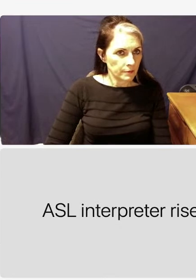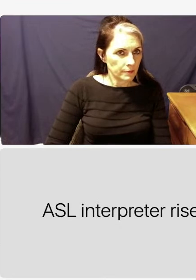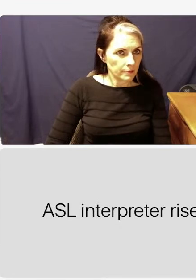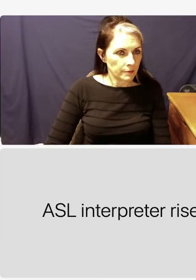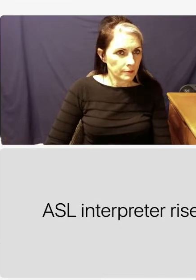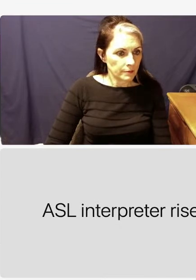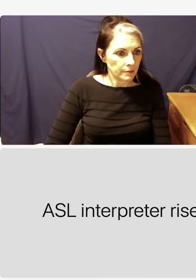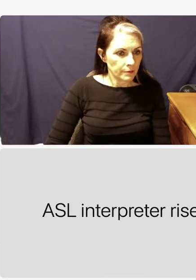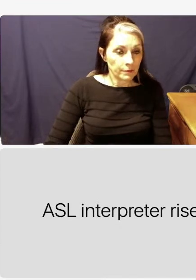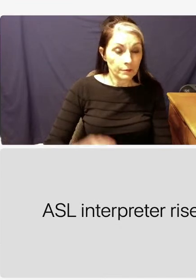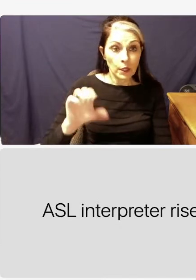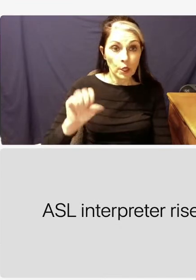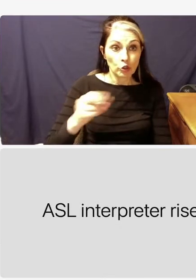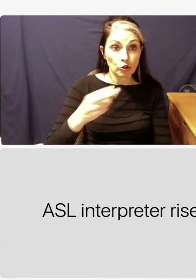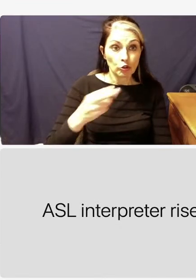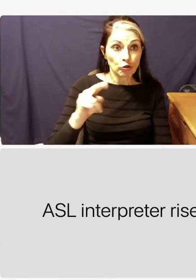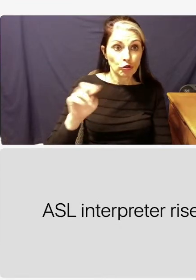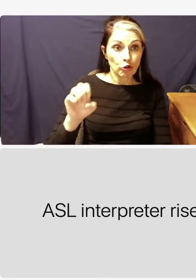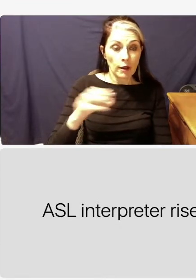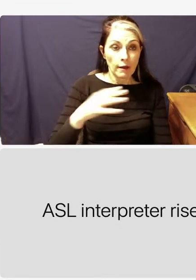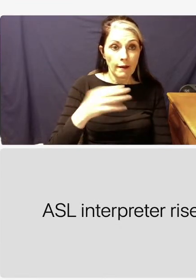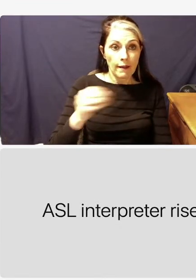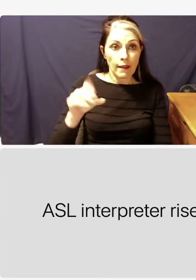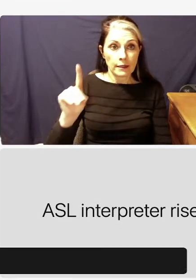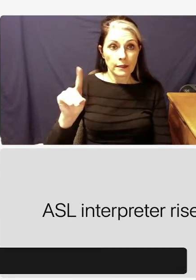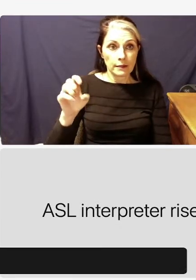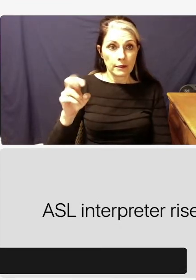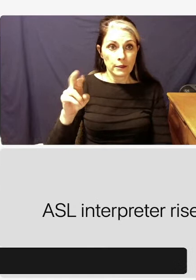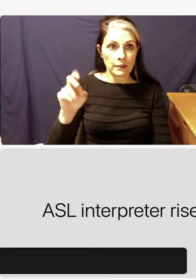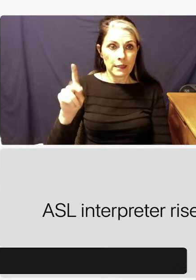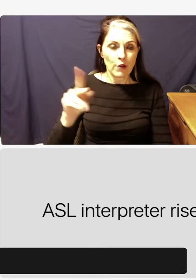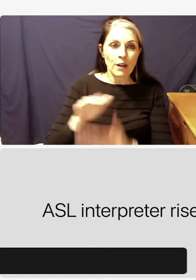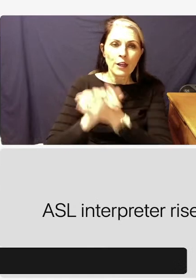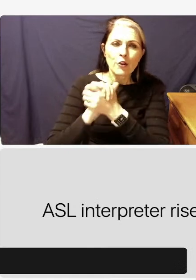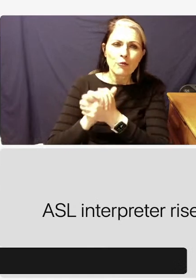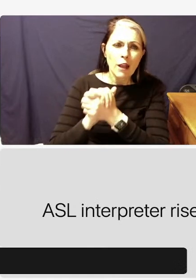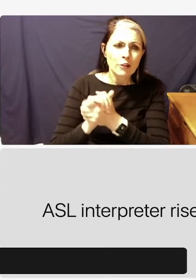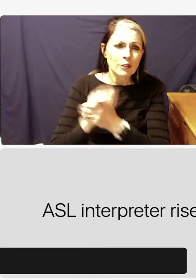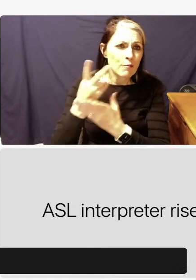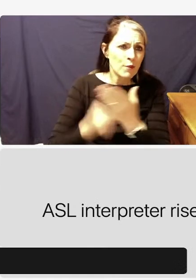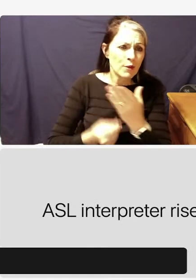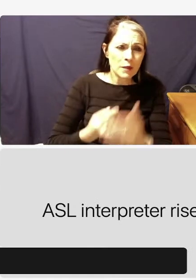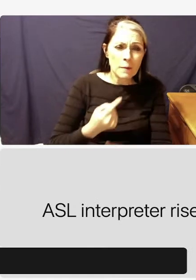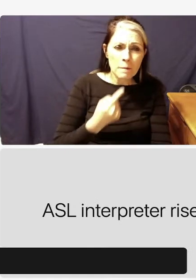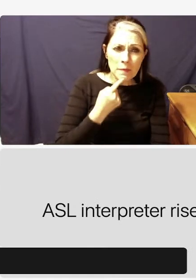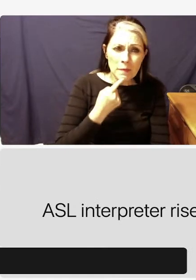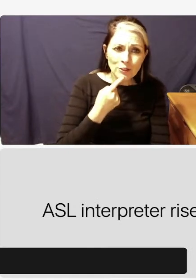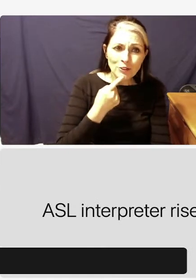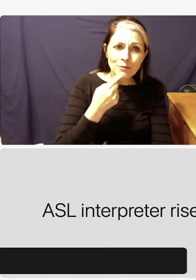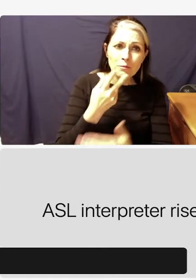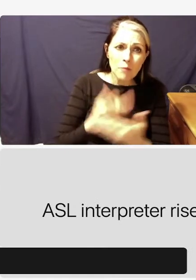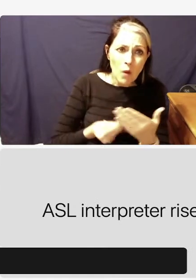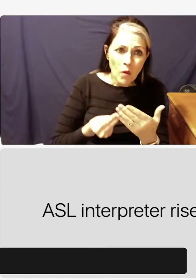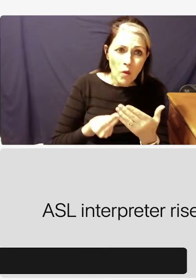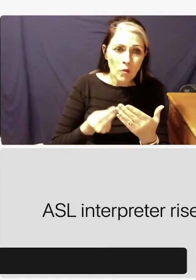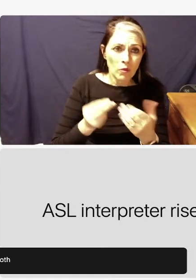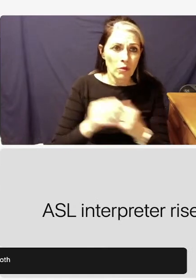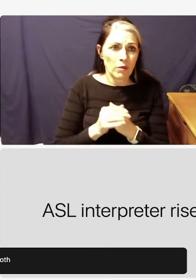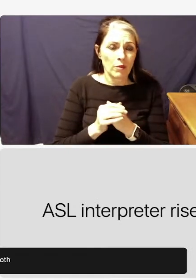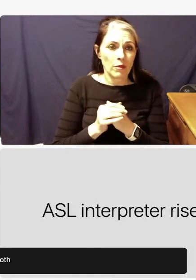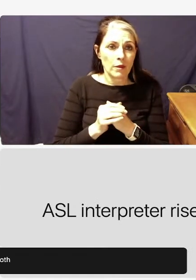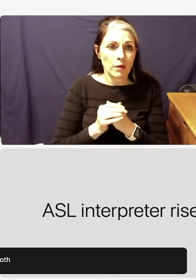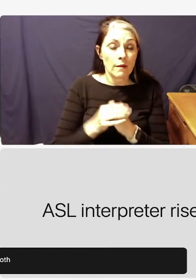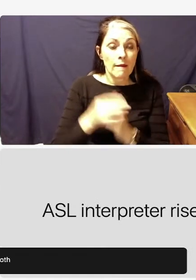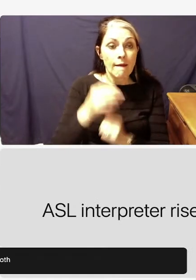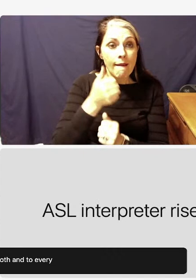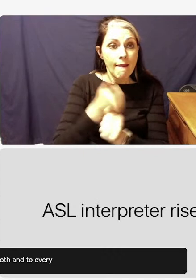um shane and derek um congratulations to both of you we're going to miss you both and to